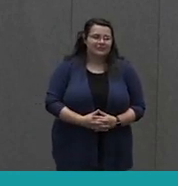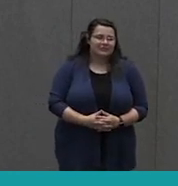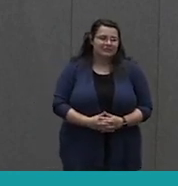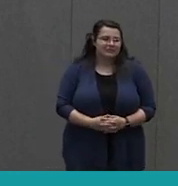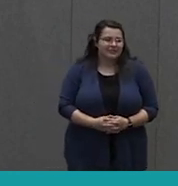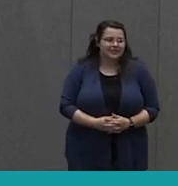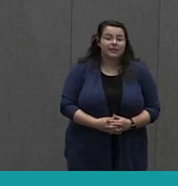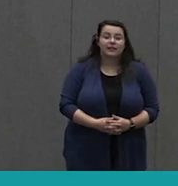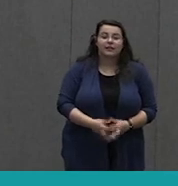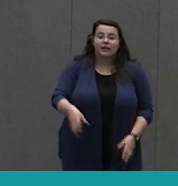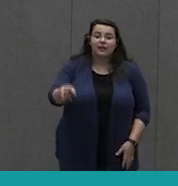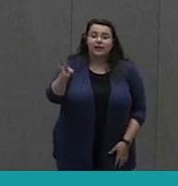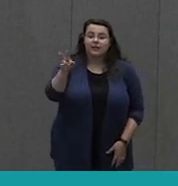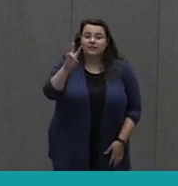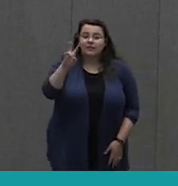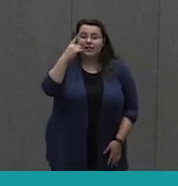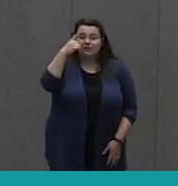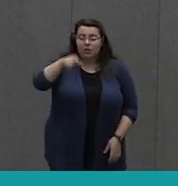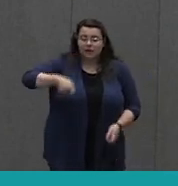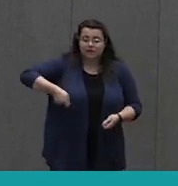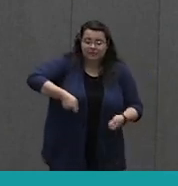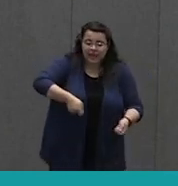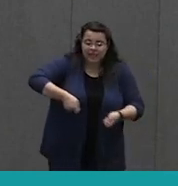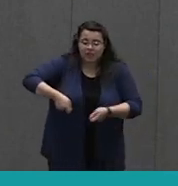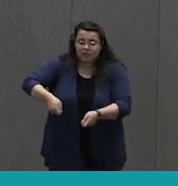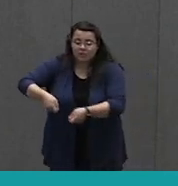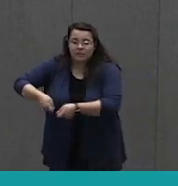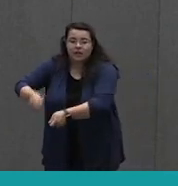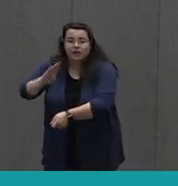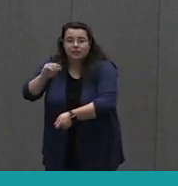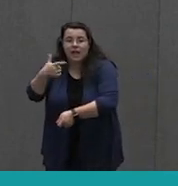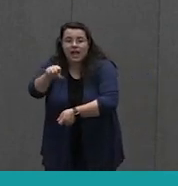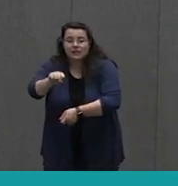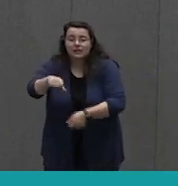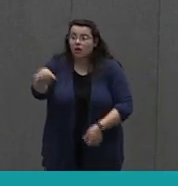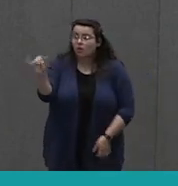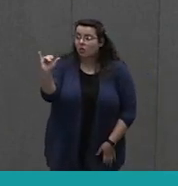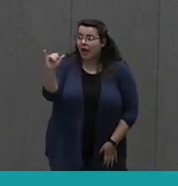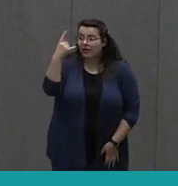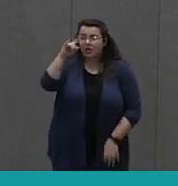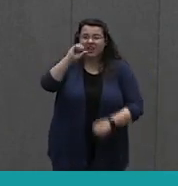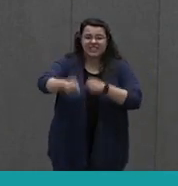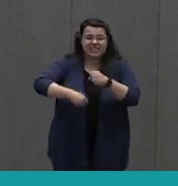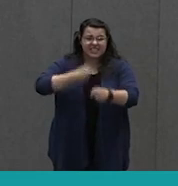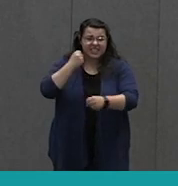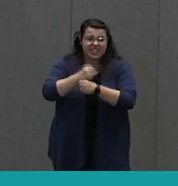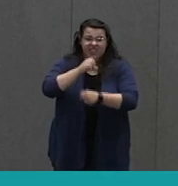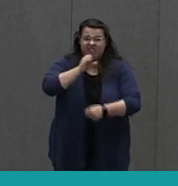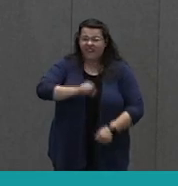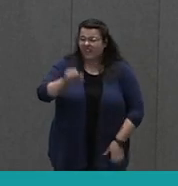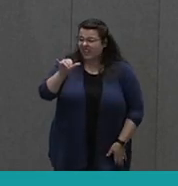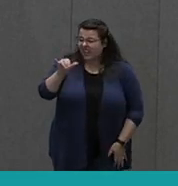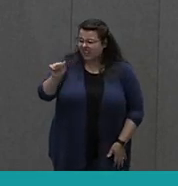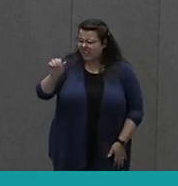J for jam jars. K for kitty